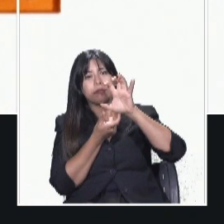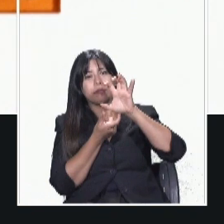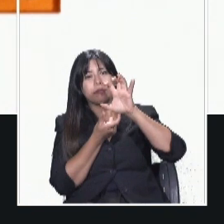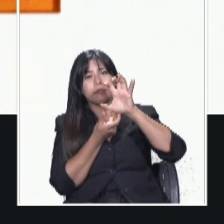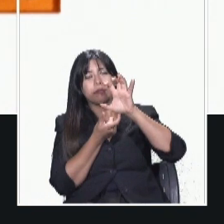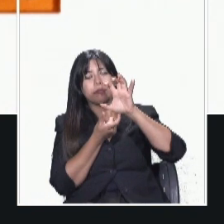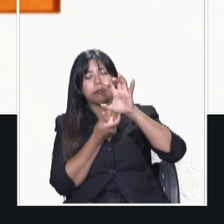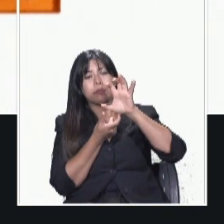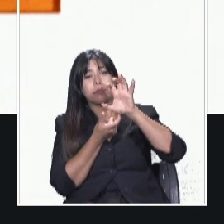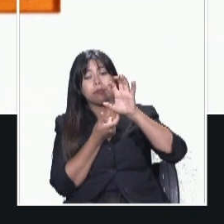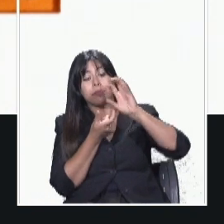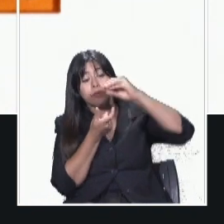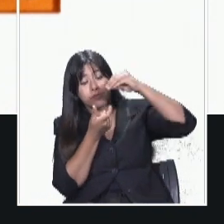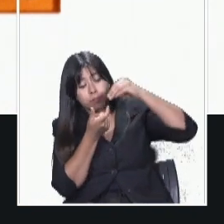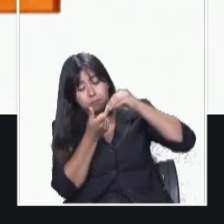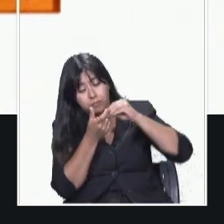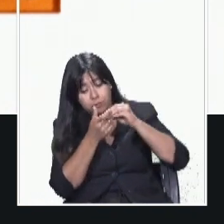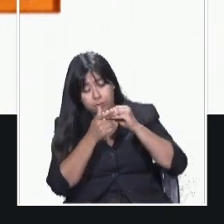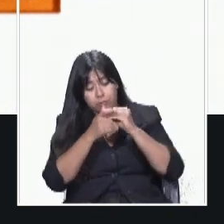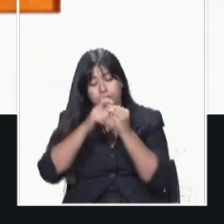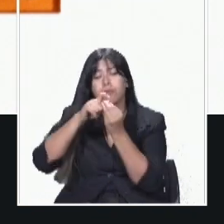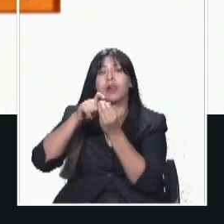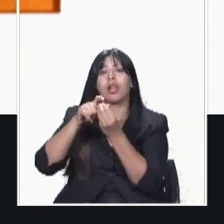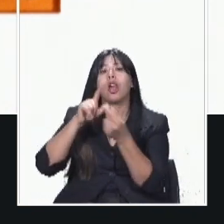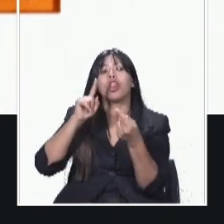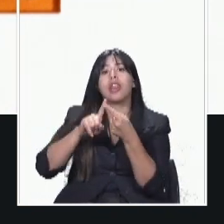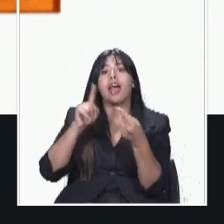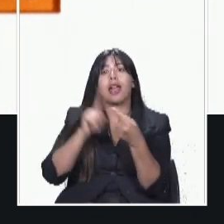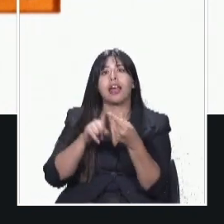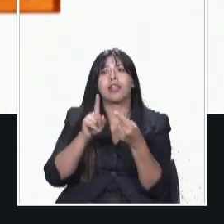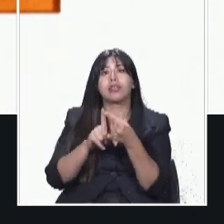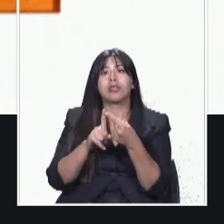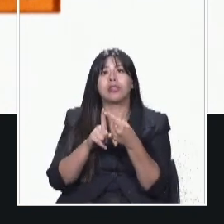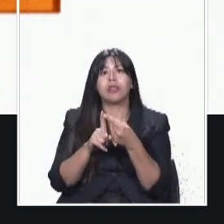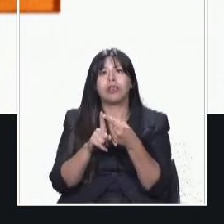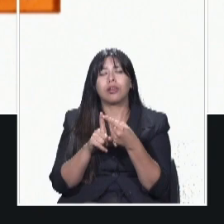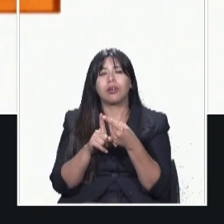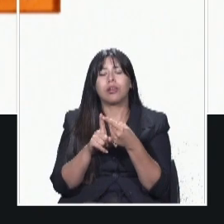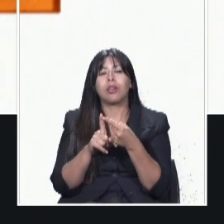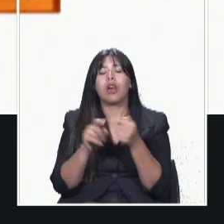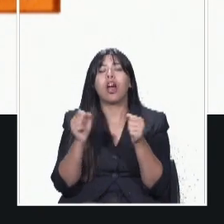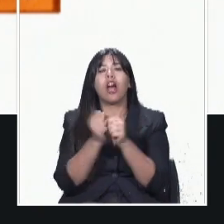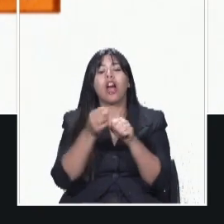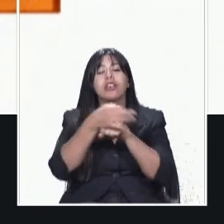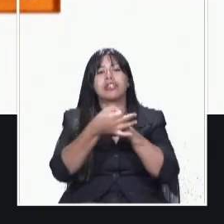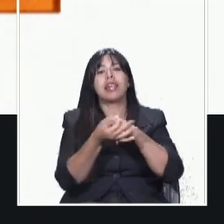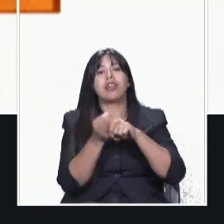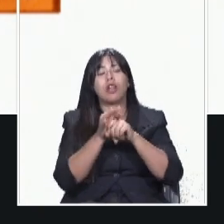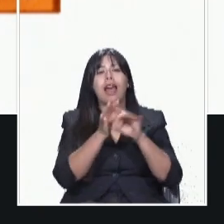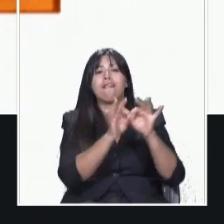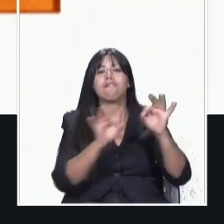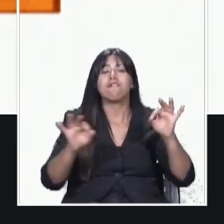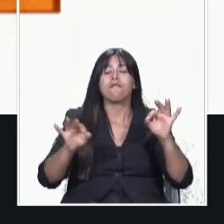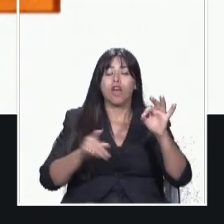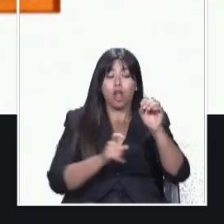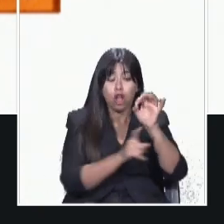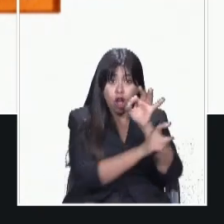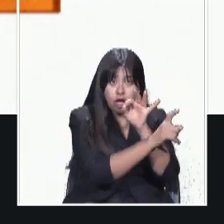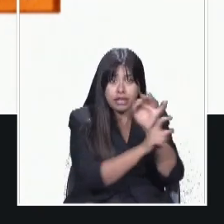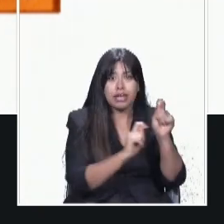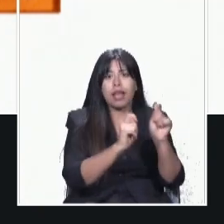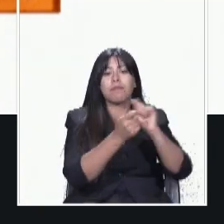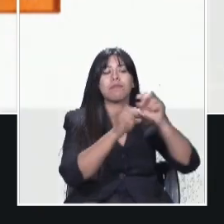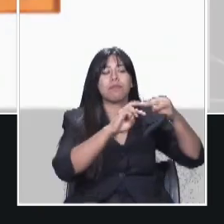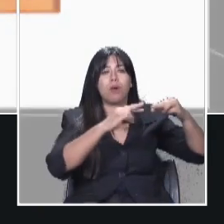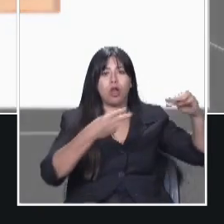into contact with genetically modified biological cells. And we have electronics and optics on the